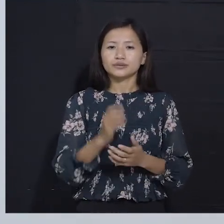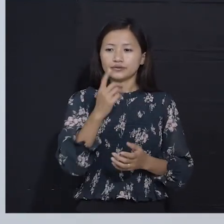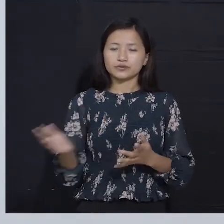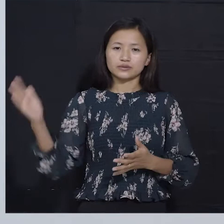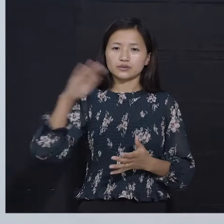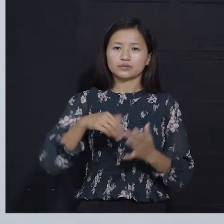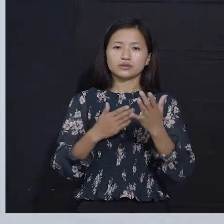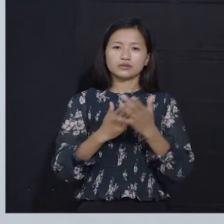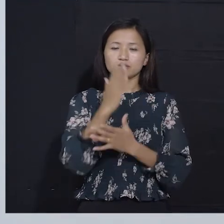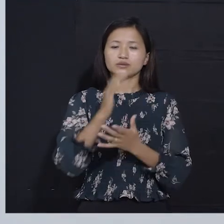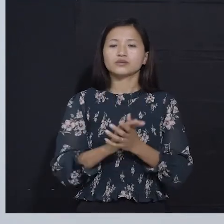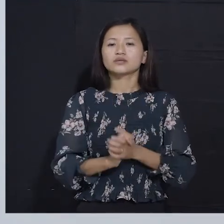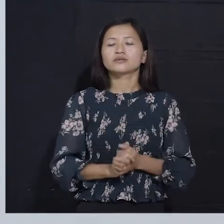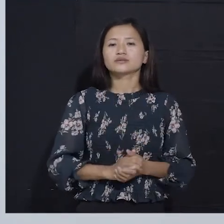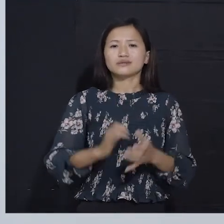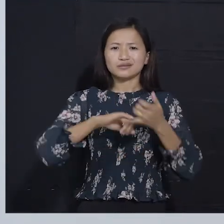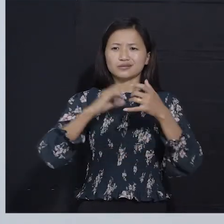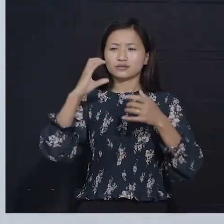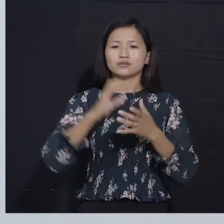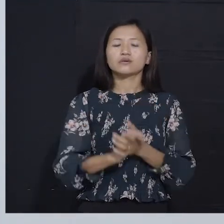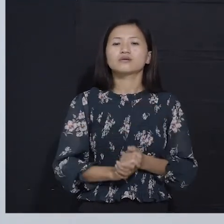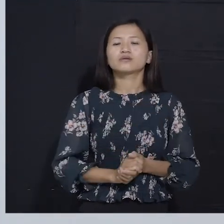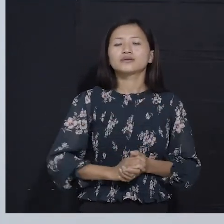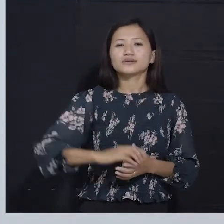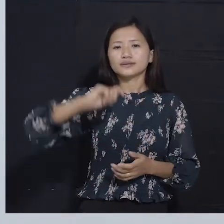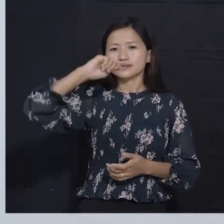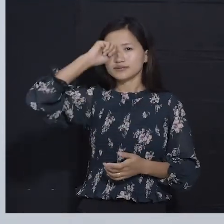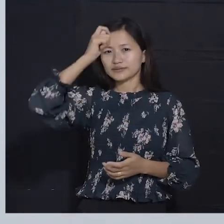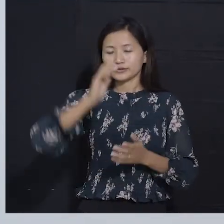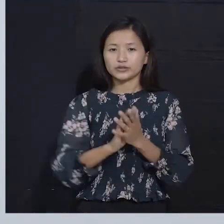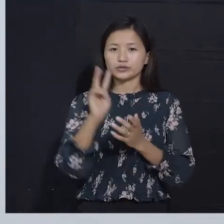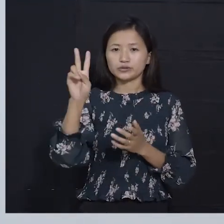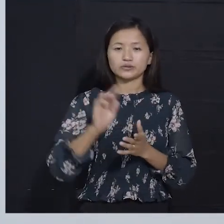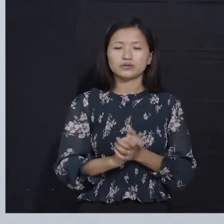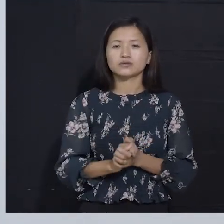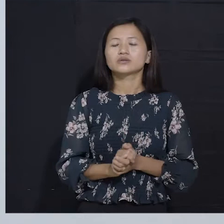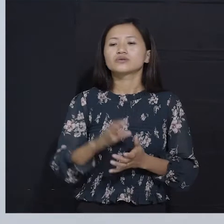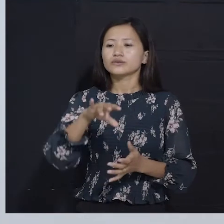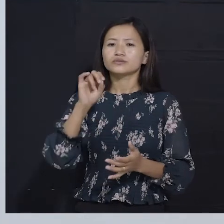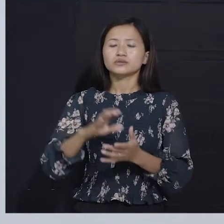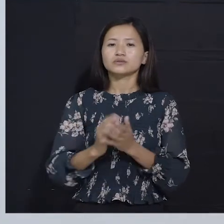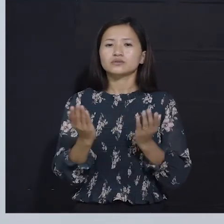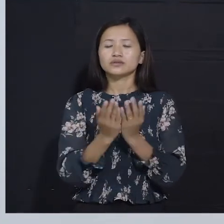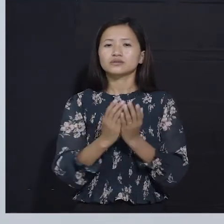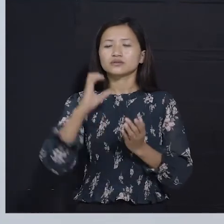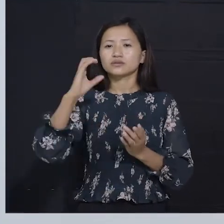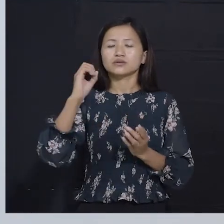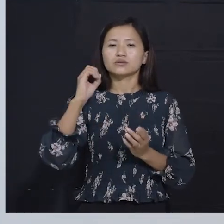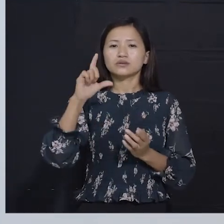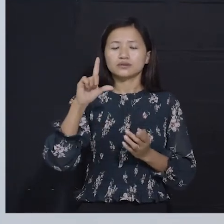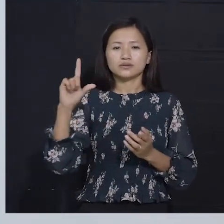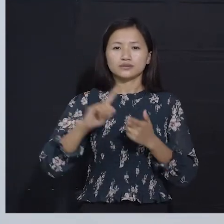come across that in science or English too also, because English too we read these collective words. And so there were a clusters